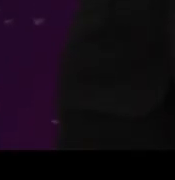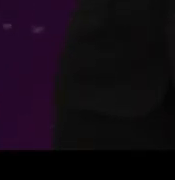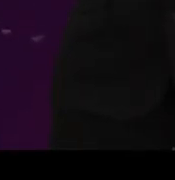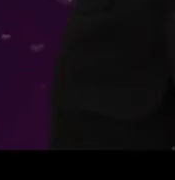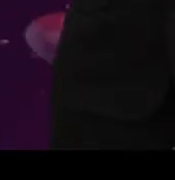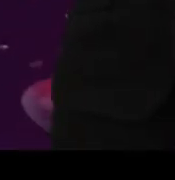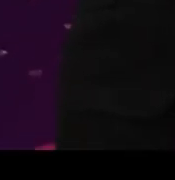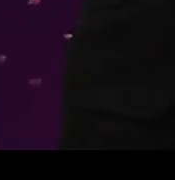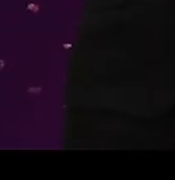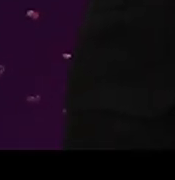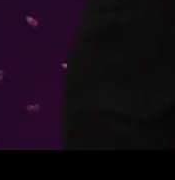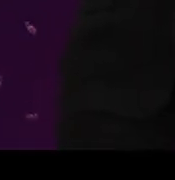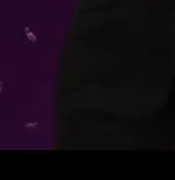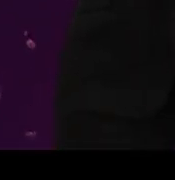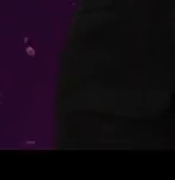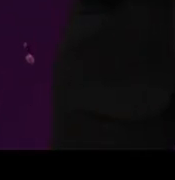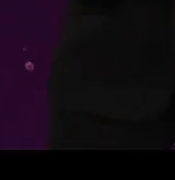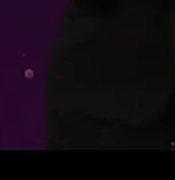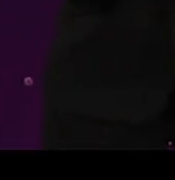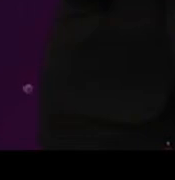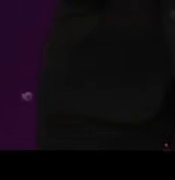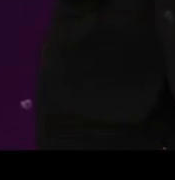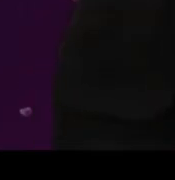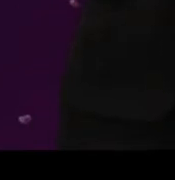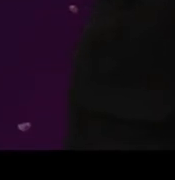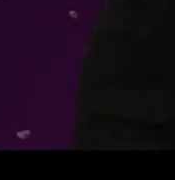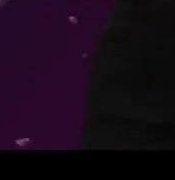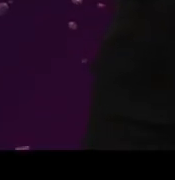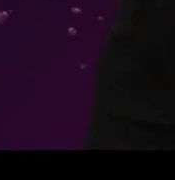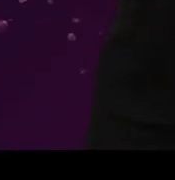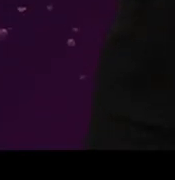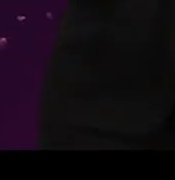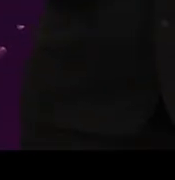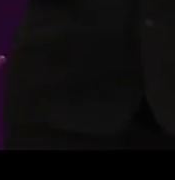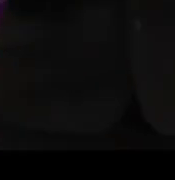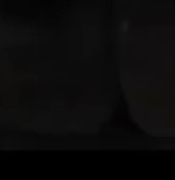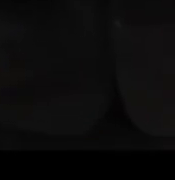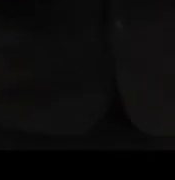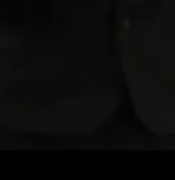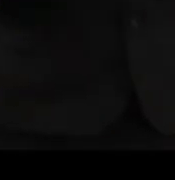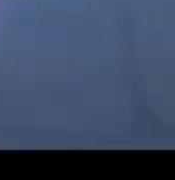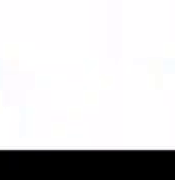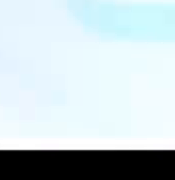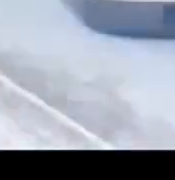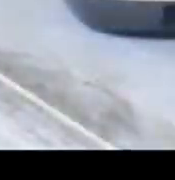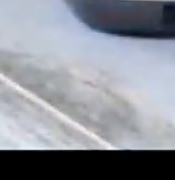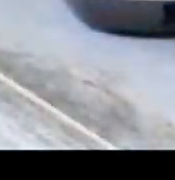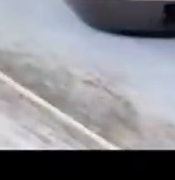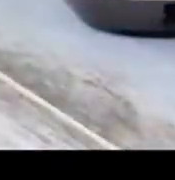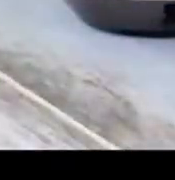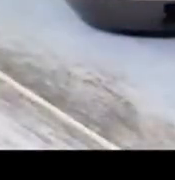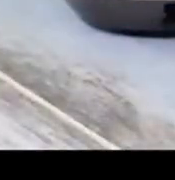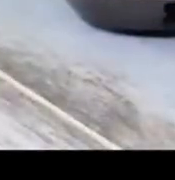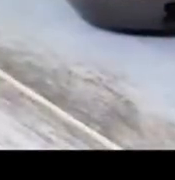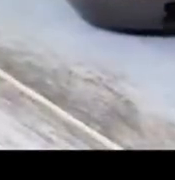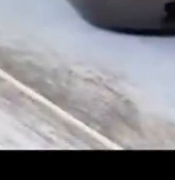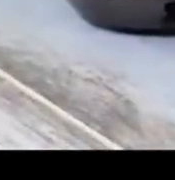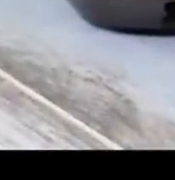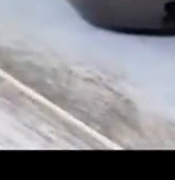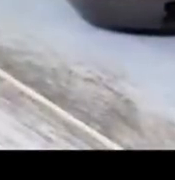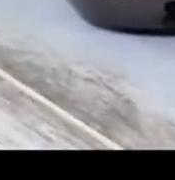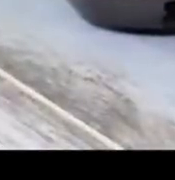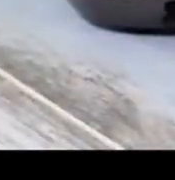omega-7 named palmitoic acid, great for supporting healthy cholesterol and inflammation levels. This omega-7